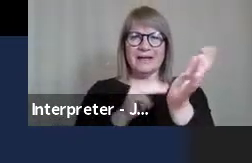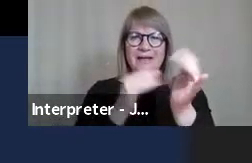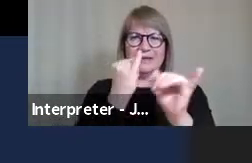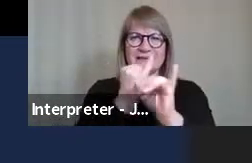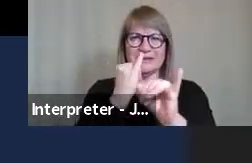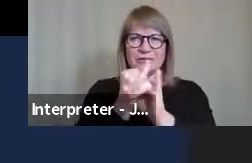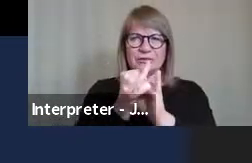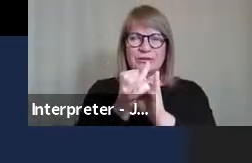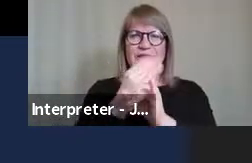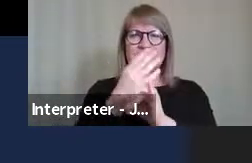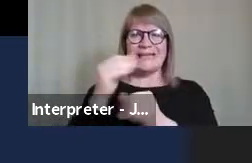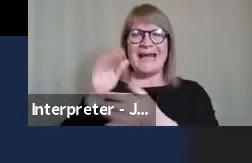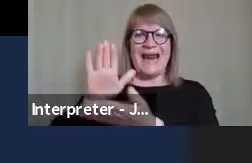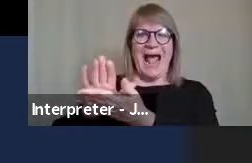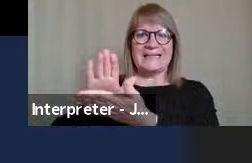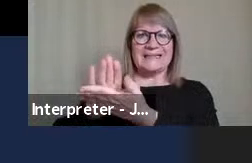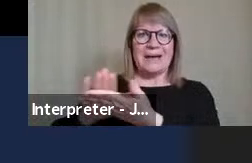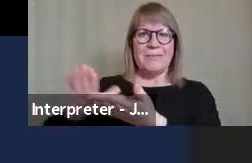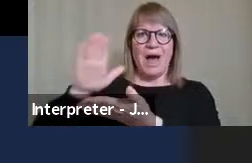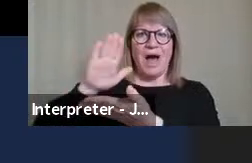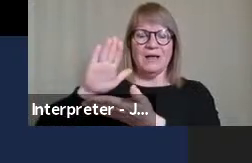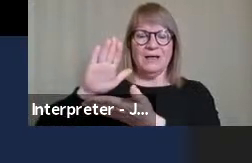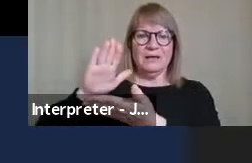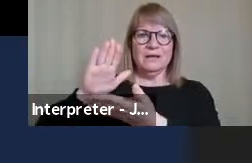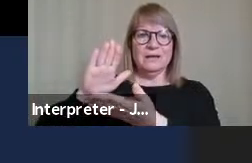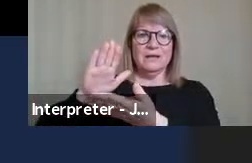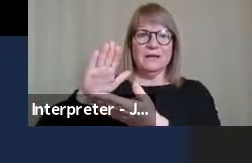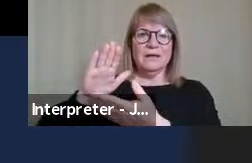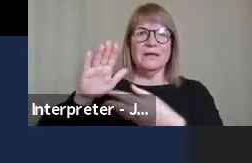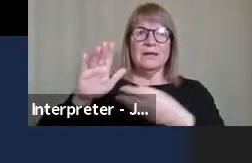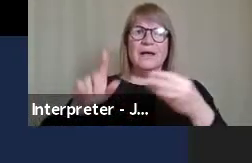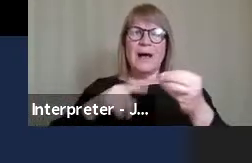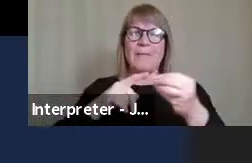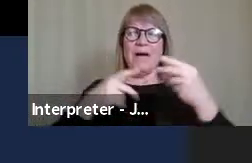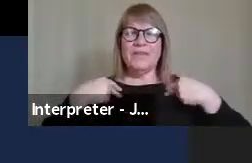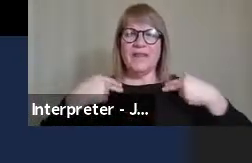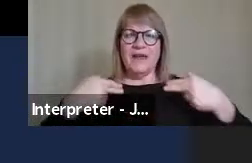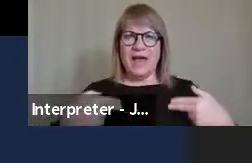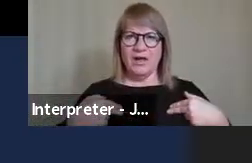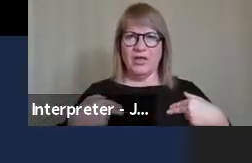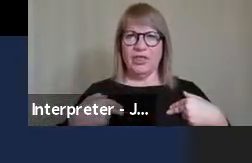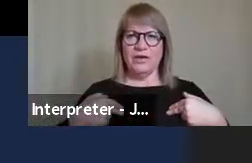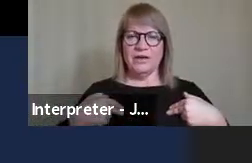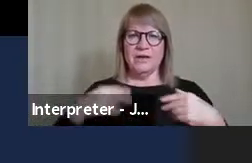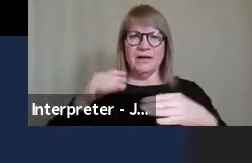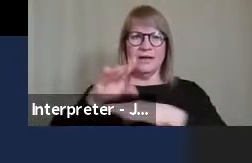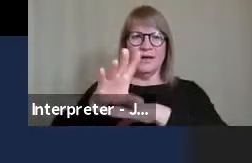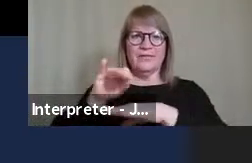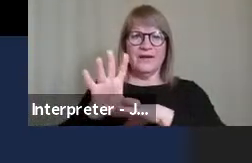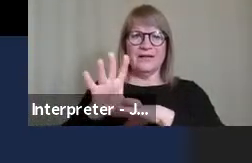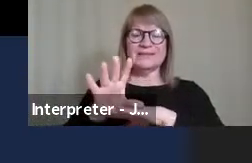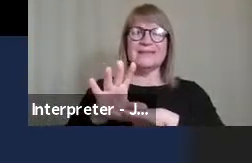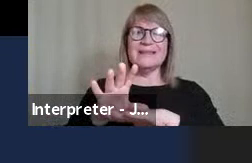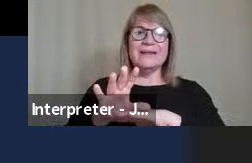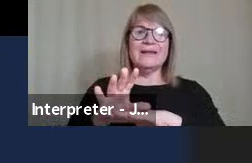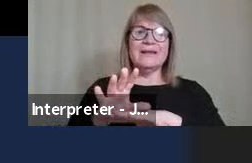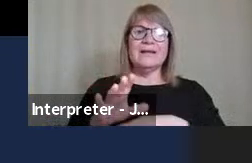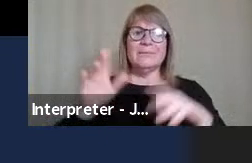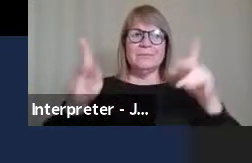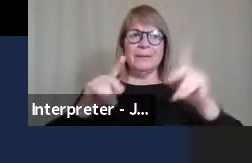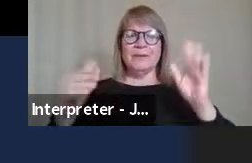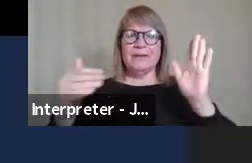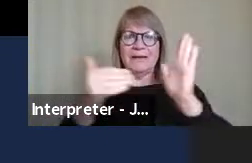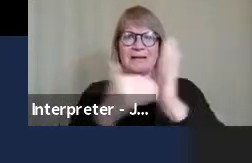in academia around the health implications of past and ongoing forms of anti-blackness in